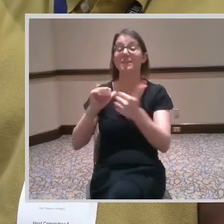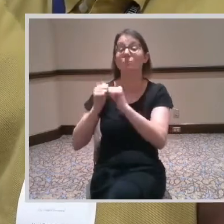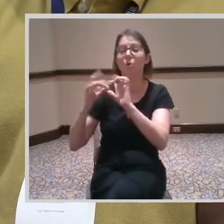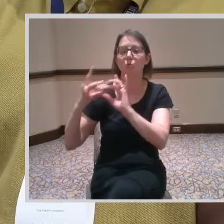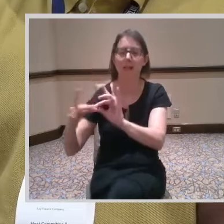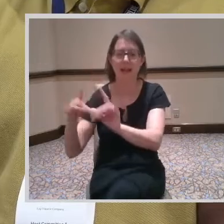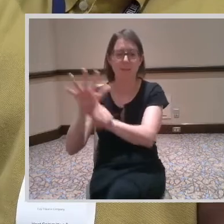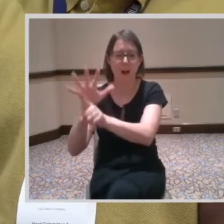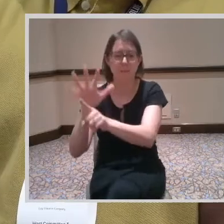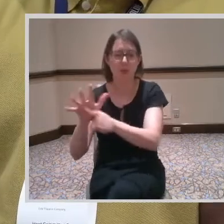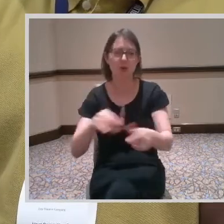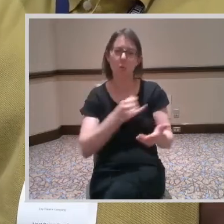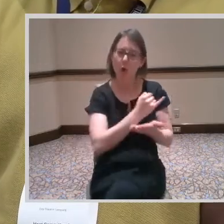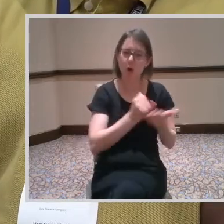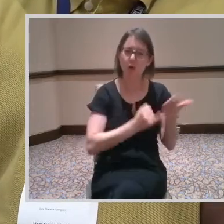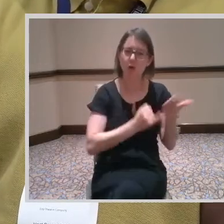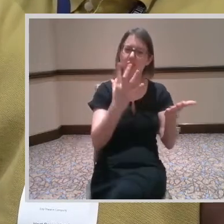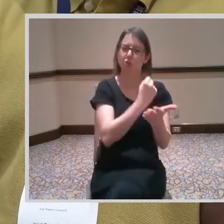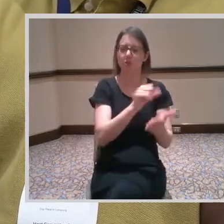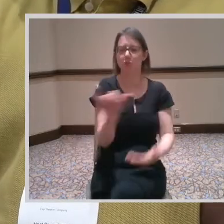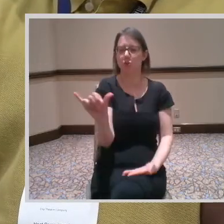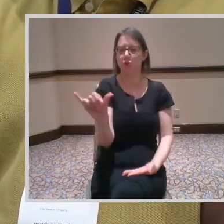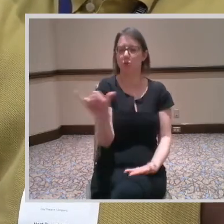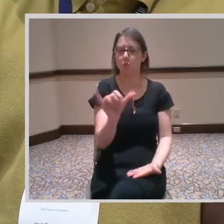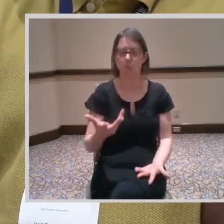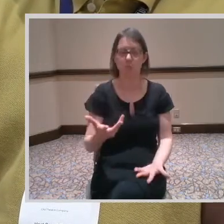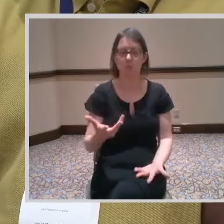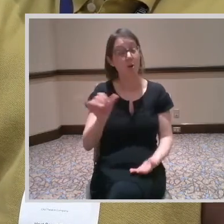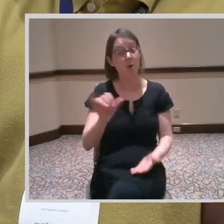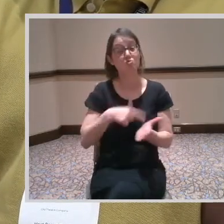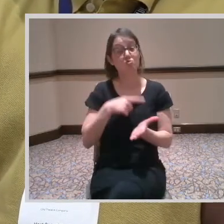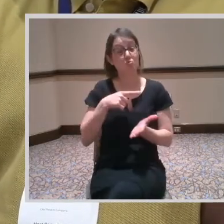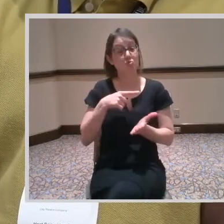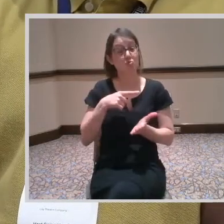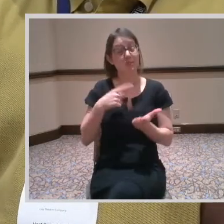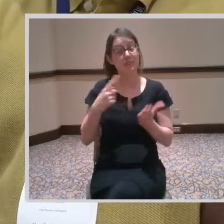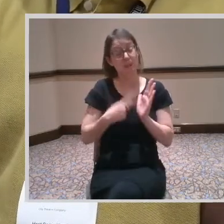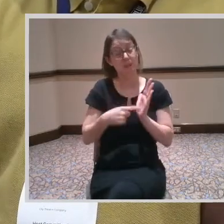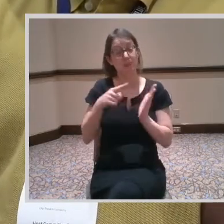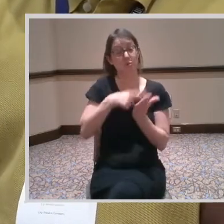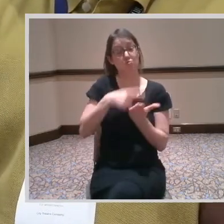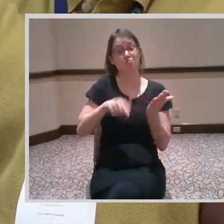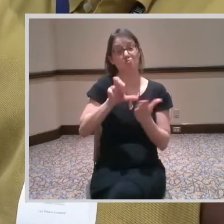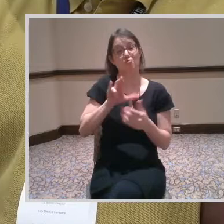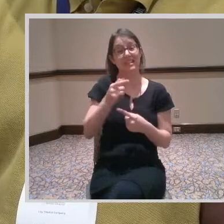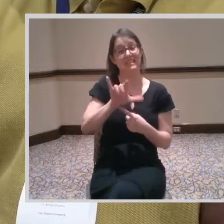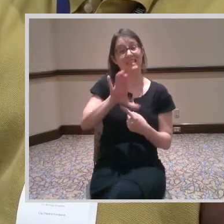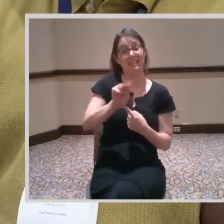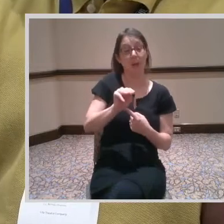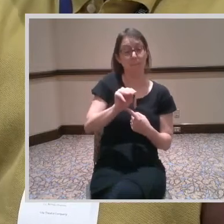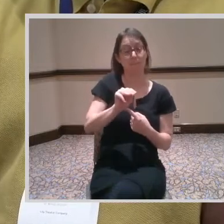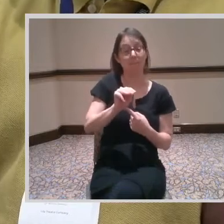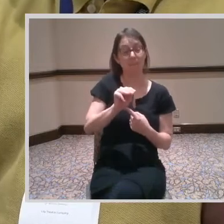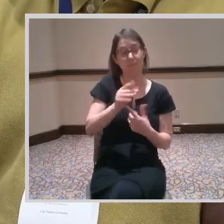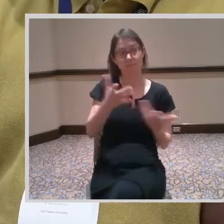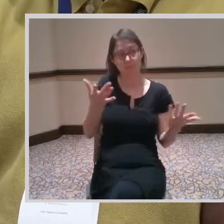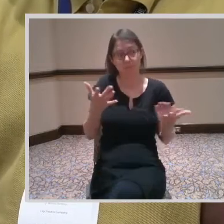Mm. And also, criticism can give context, you know, like, I, as